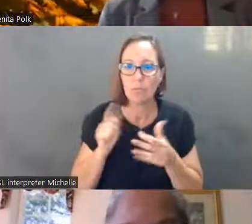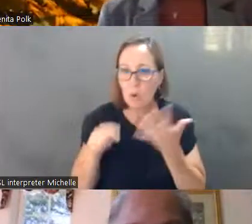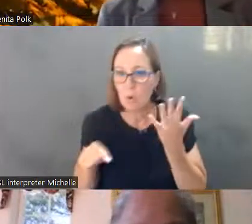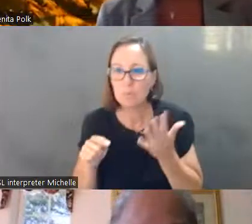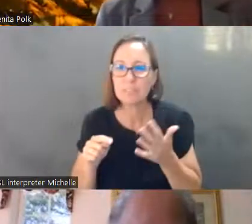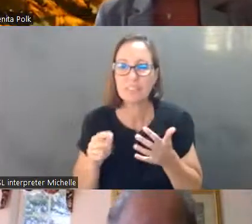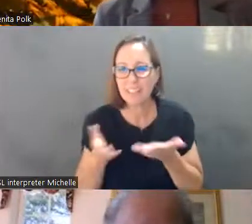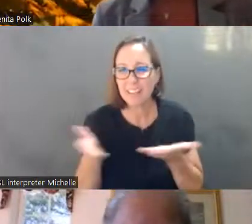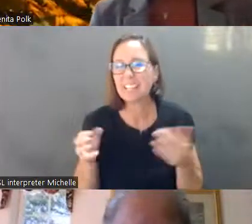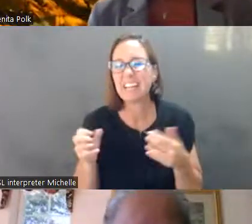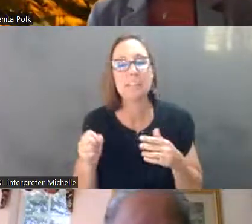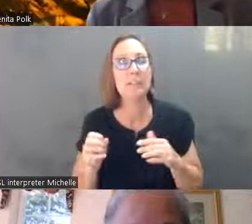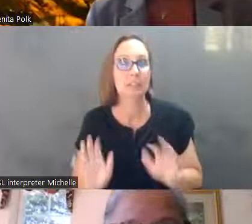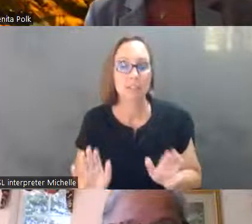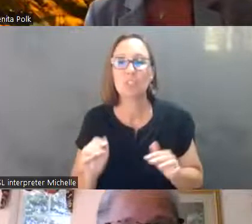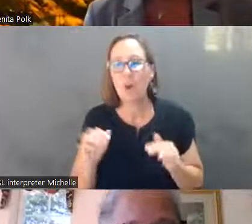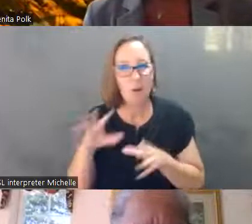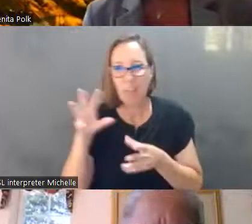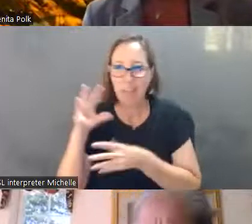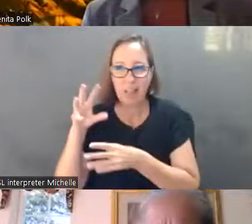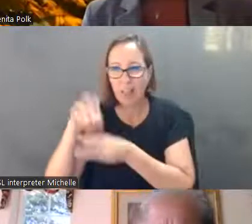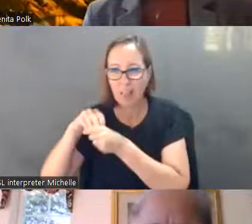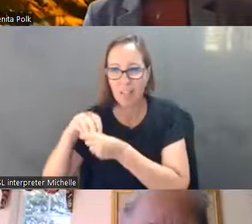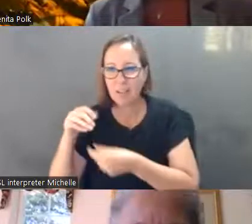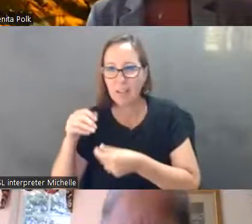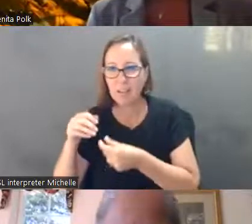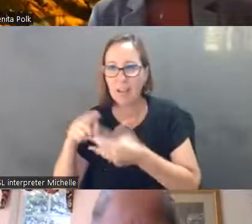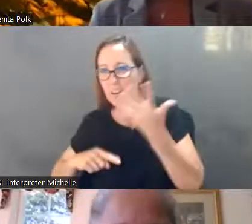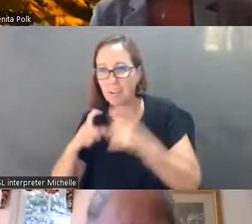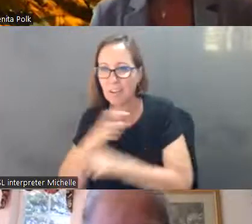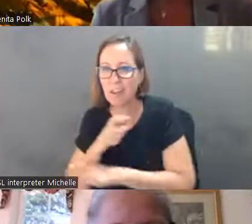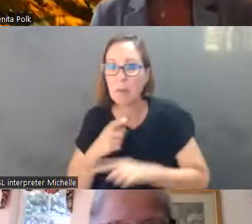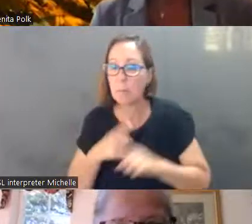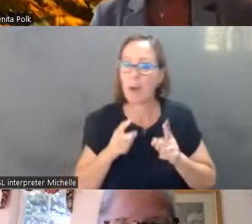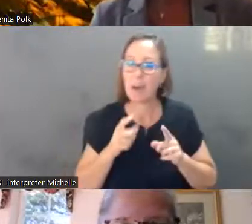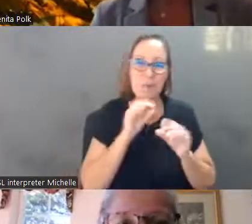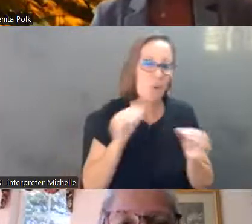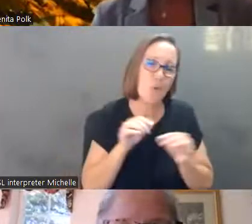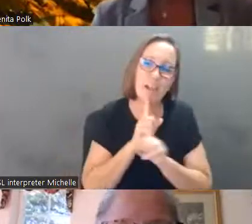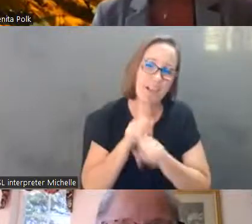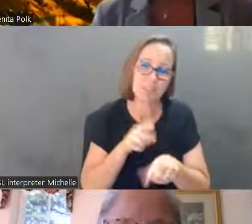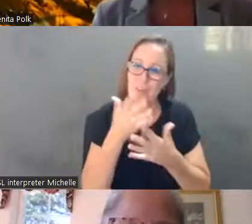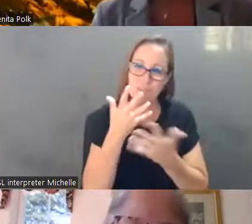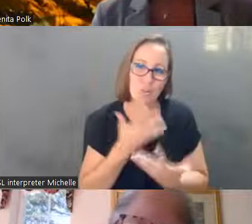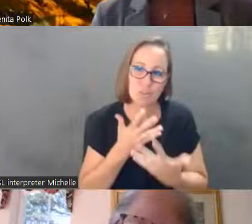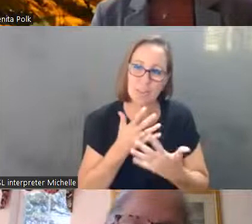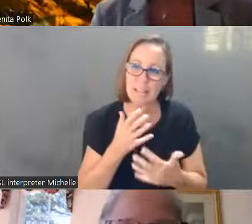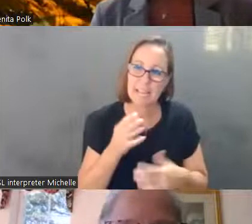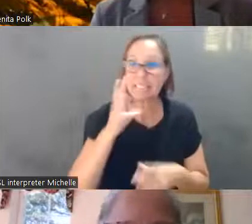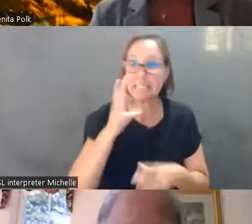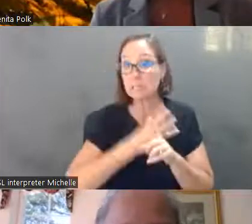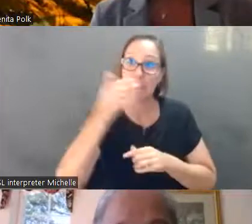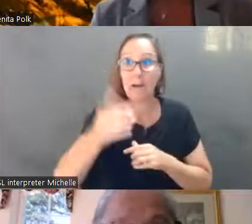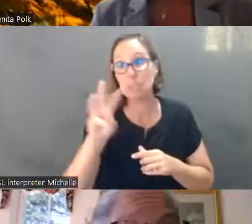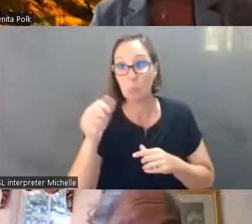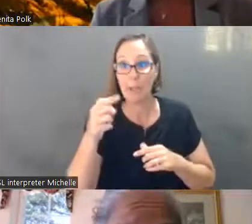unfortunately, I don't have an answer that says, yes, in 6 months this is the wage floor that is being established, but I can acknowledge